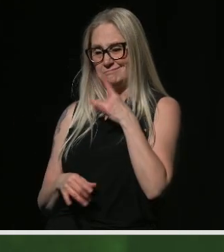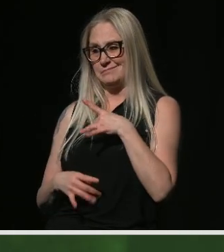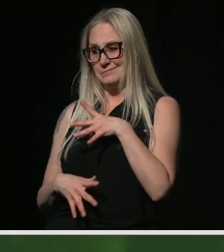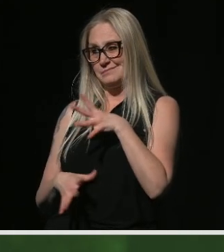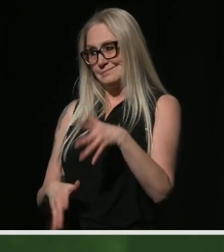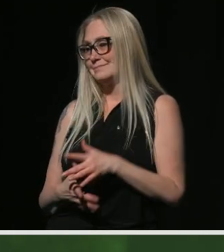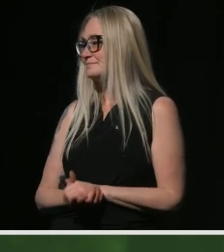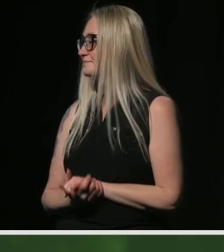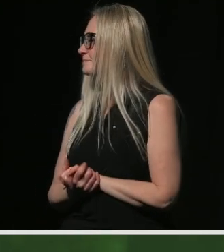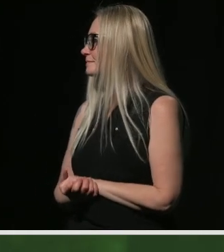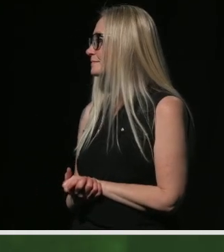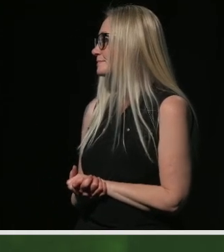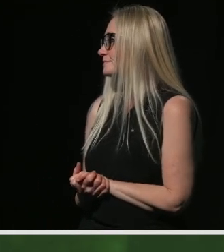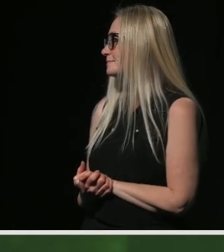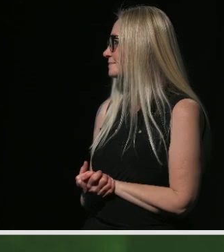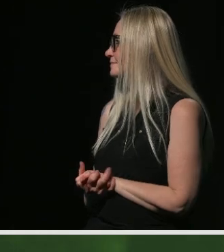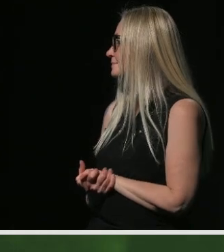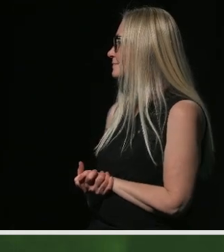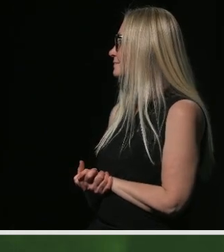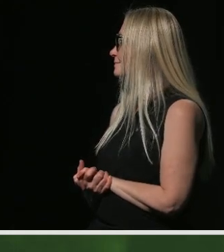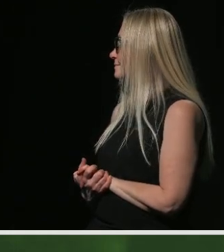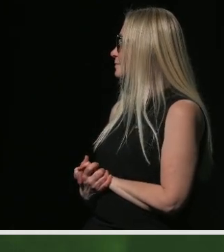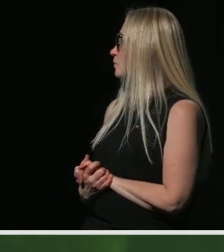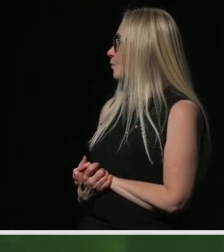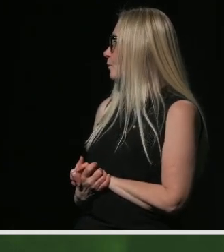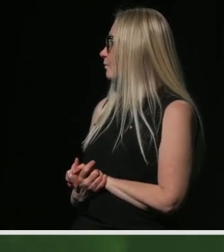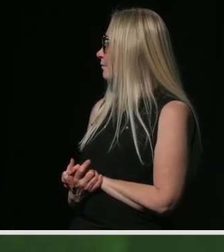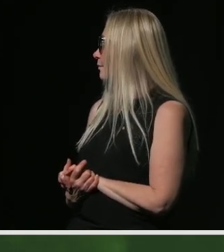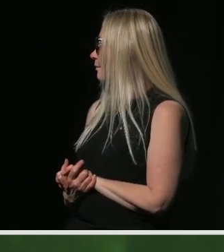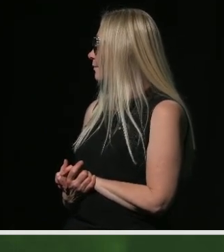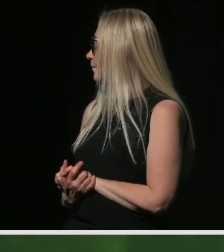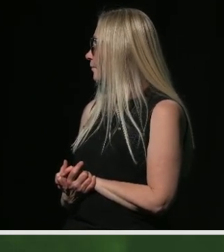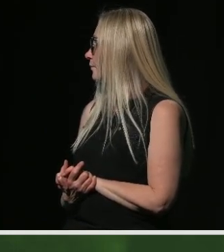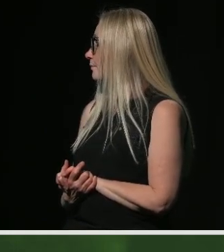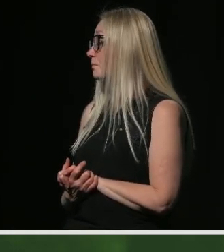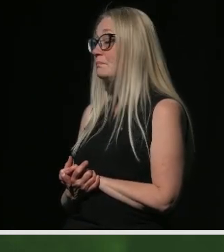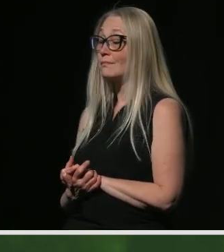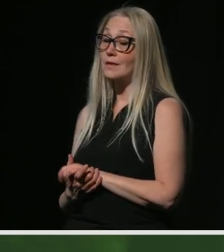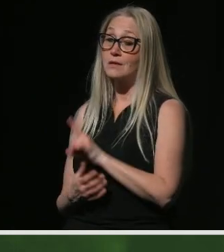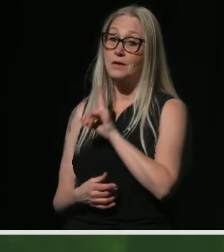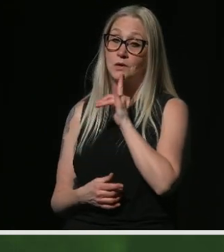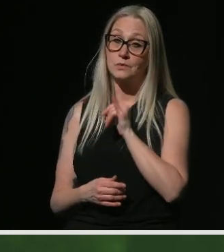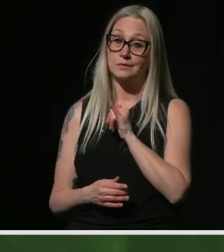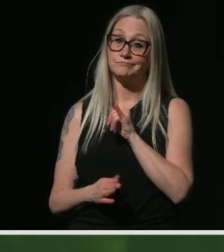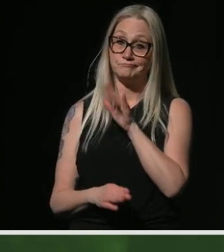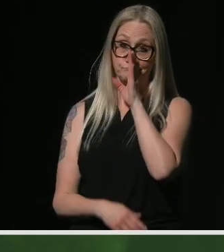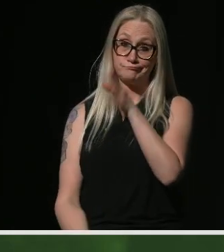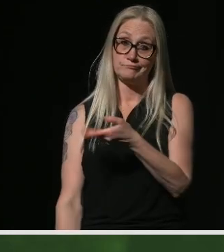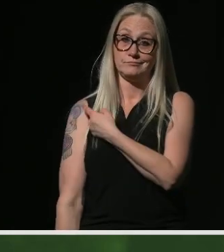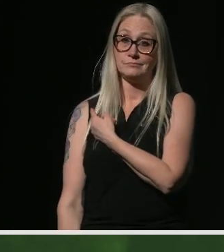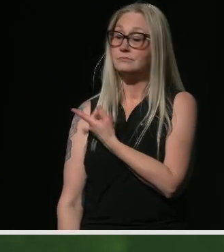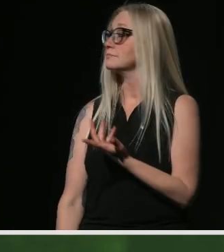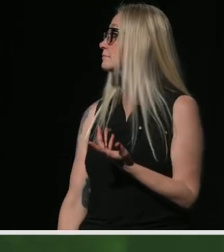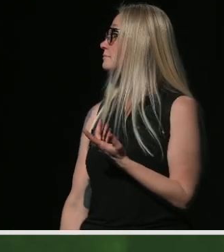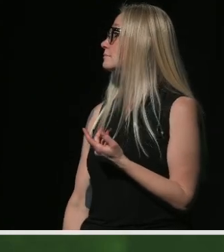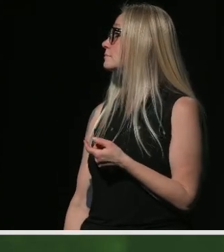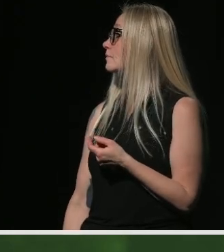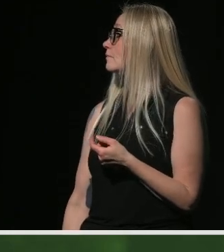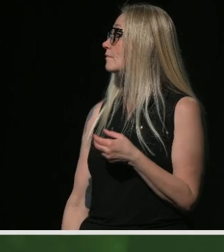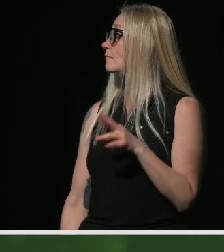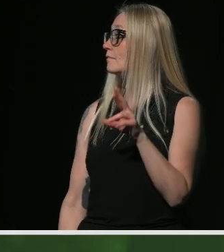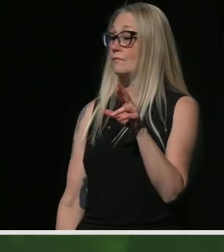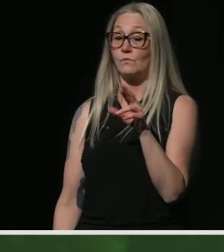So, thank you. So our business model is pretty straightforward. It's basically the razor blade. So we